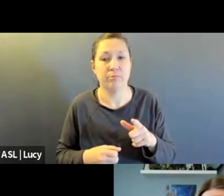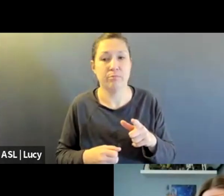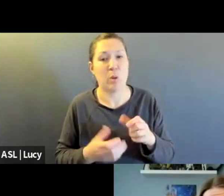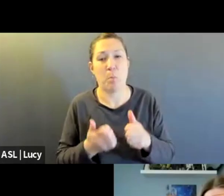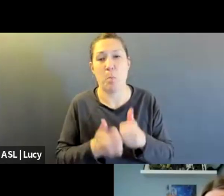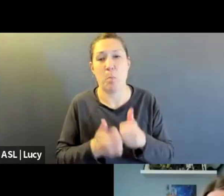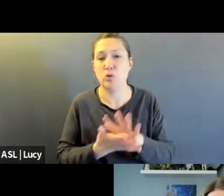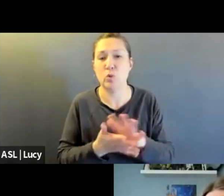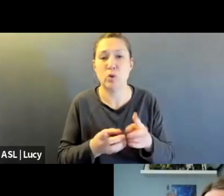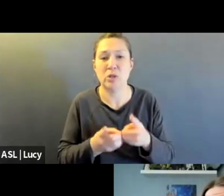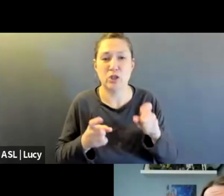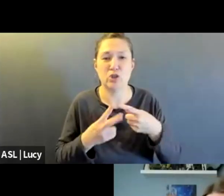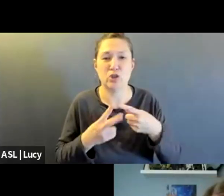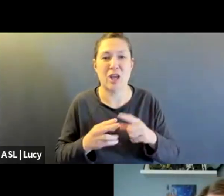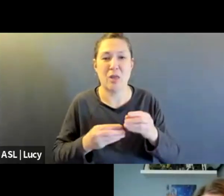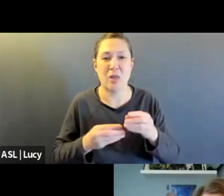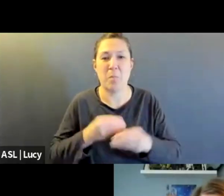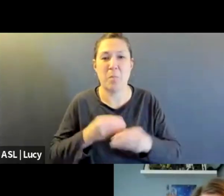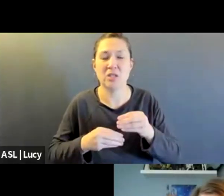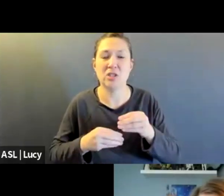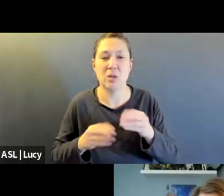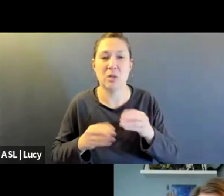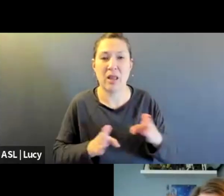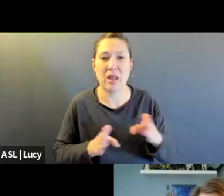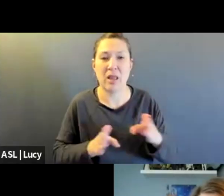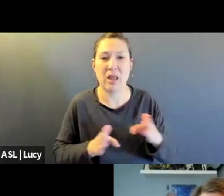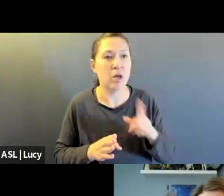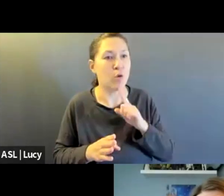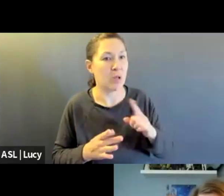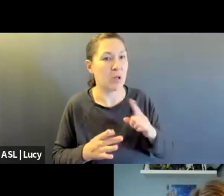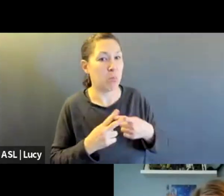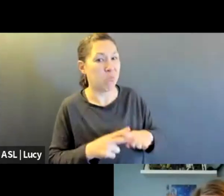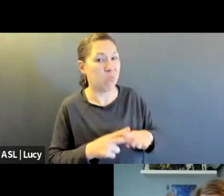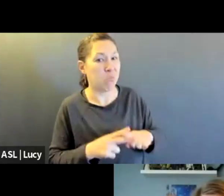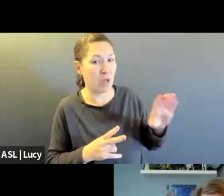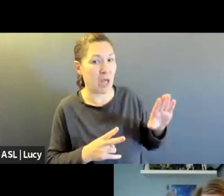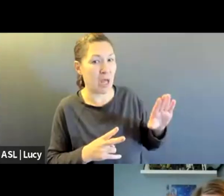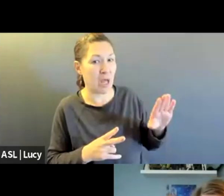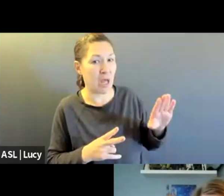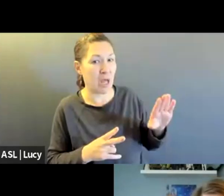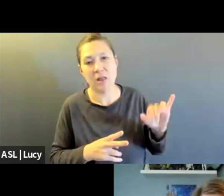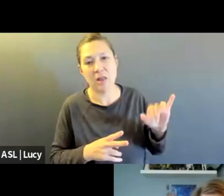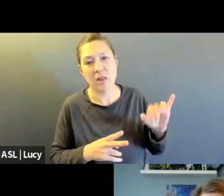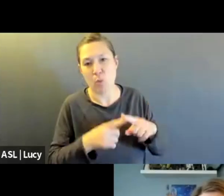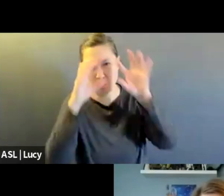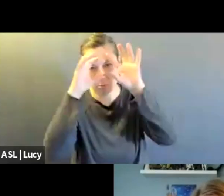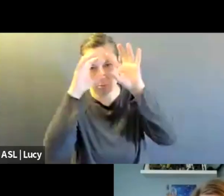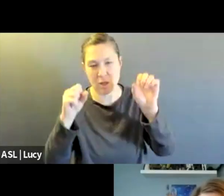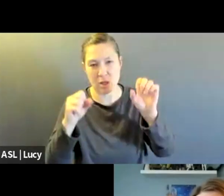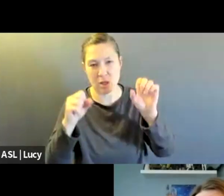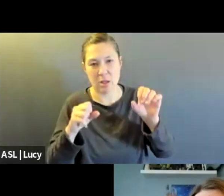normally kicks off in February when the president releases the budget proposal. We're not anticipating that to come